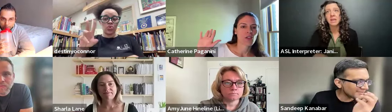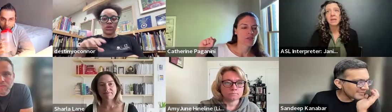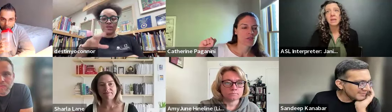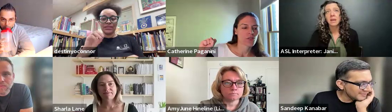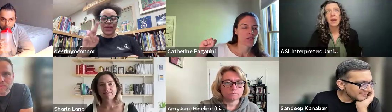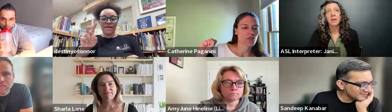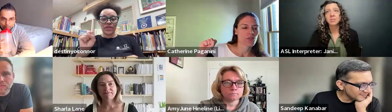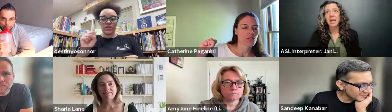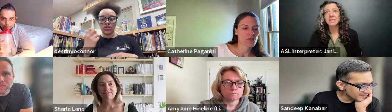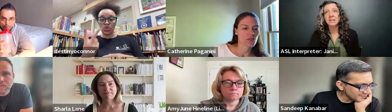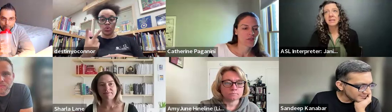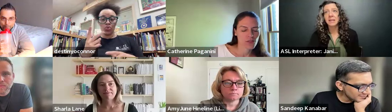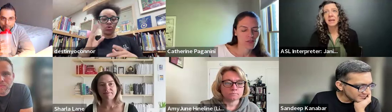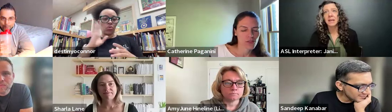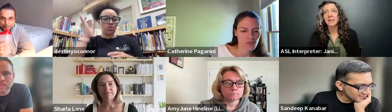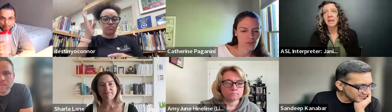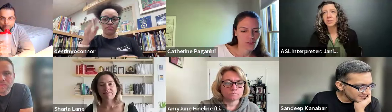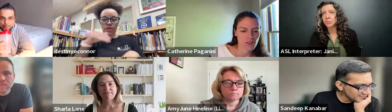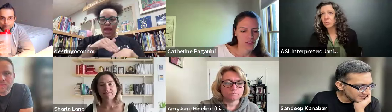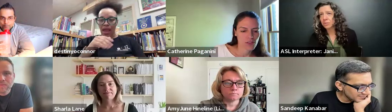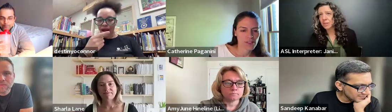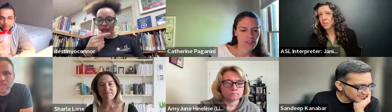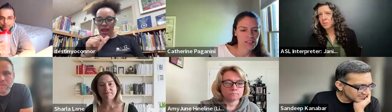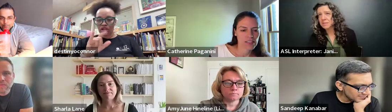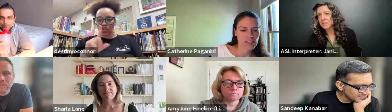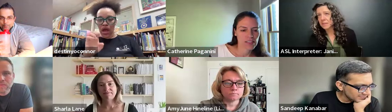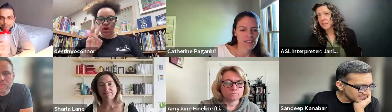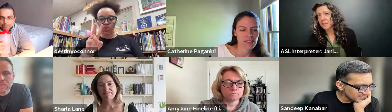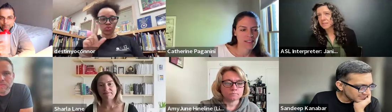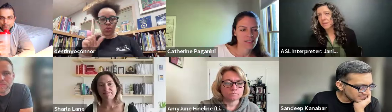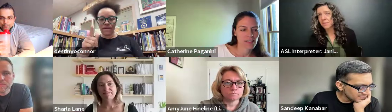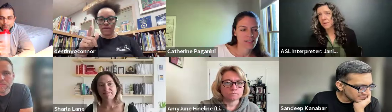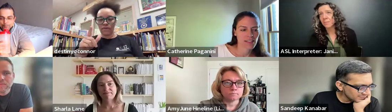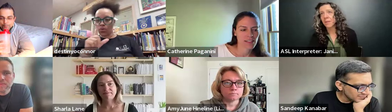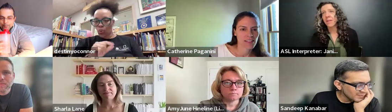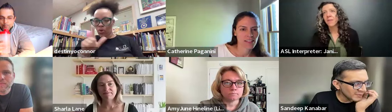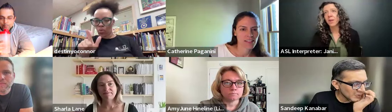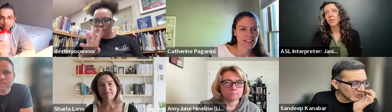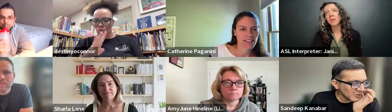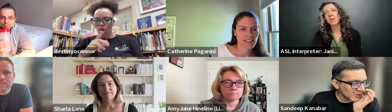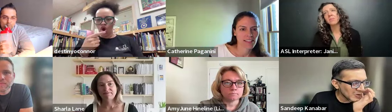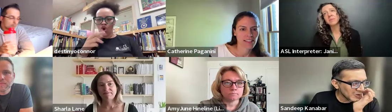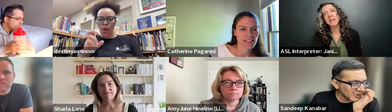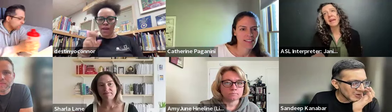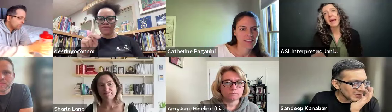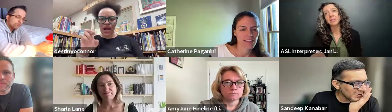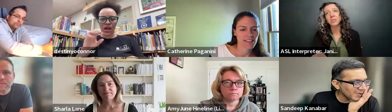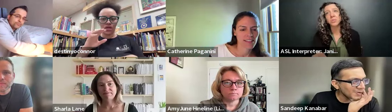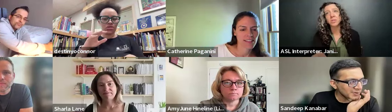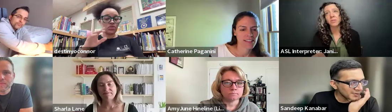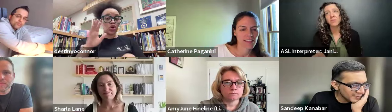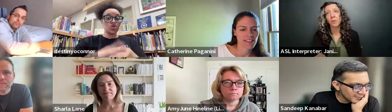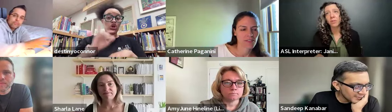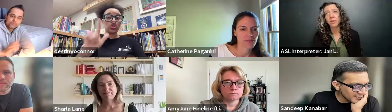Jay Jackson and Andrew, the interpreter missed the last name. They're going to be presenting at